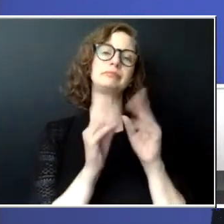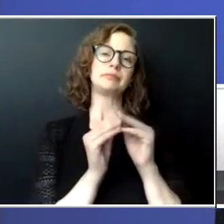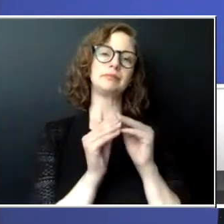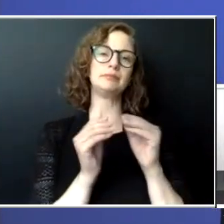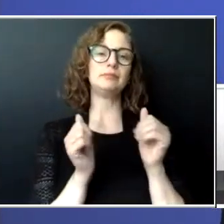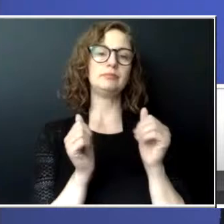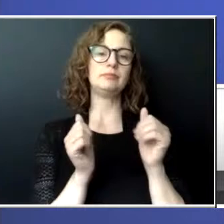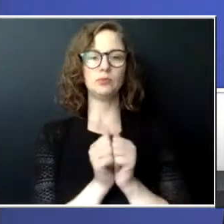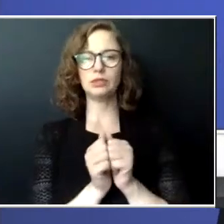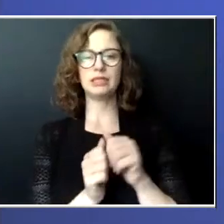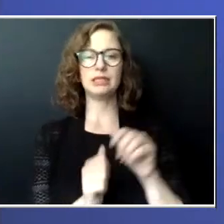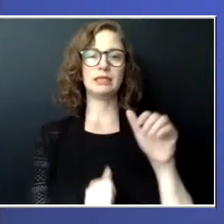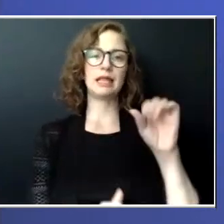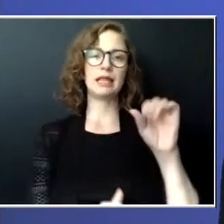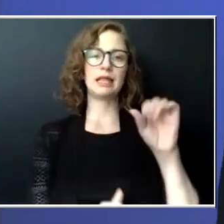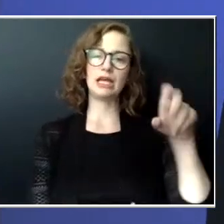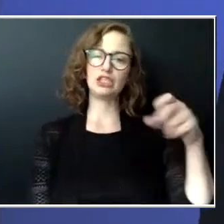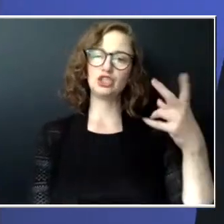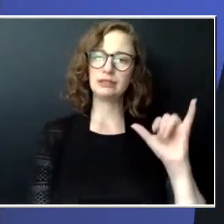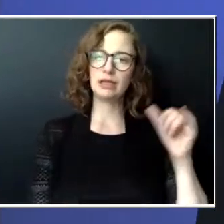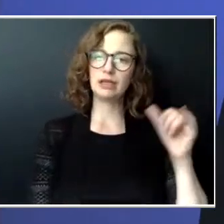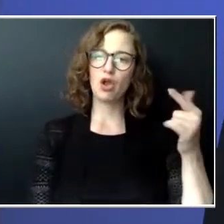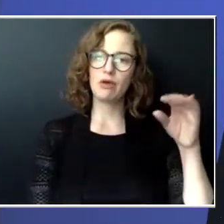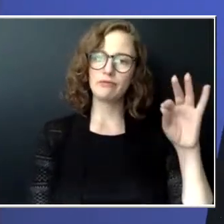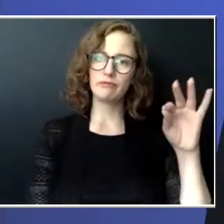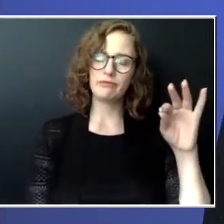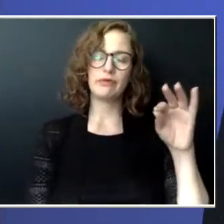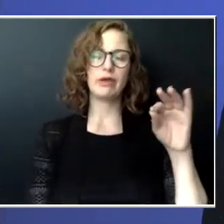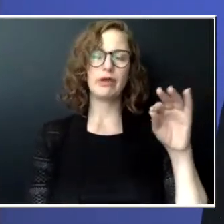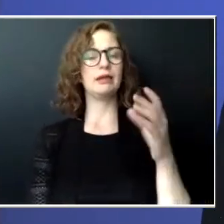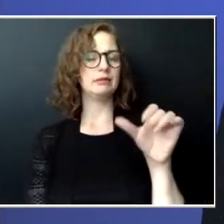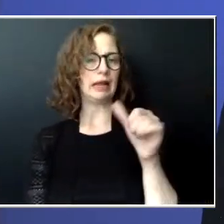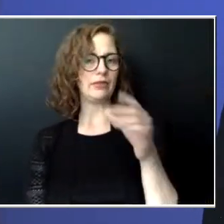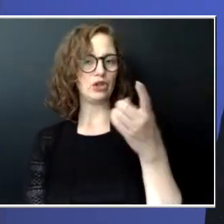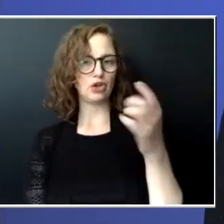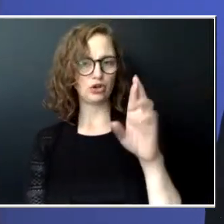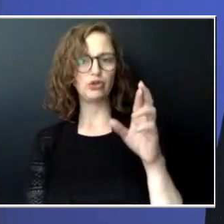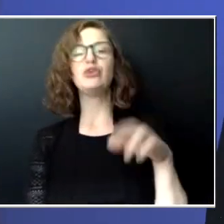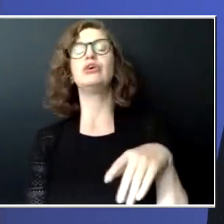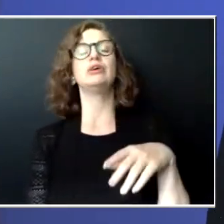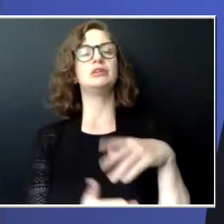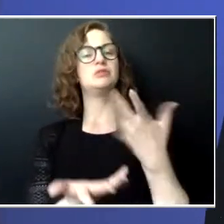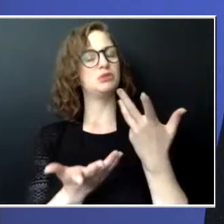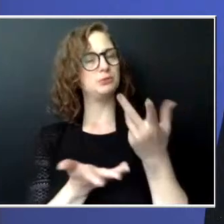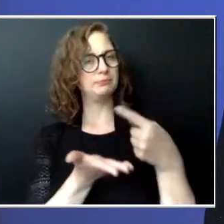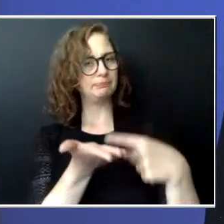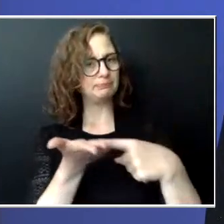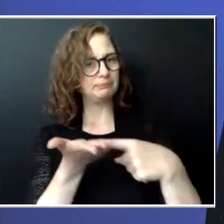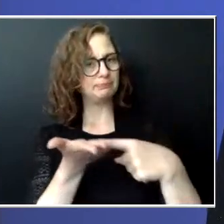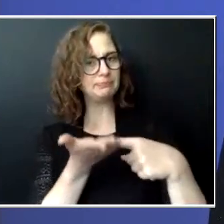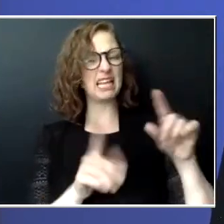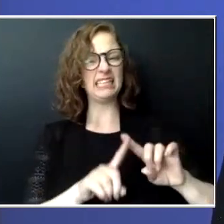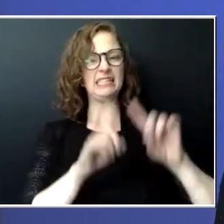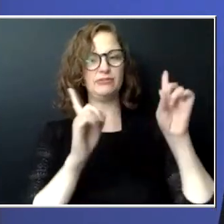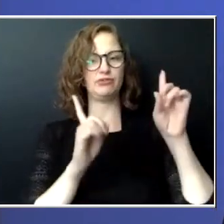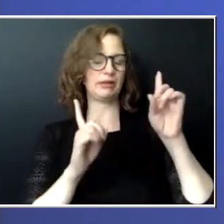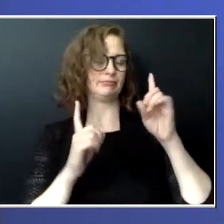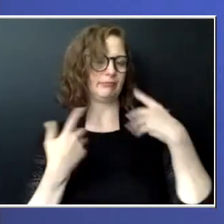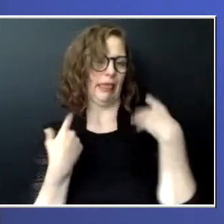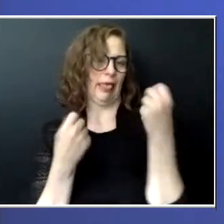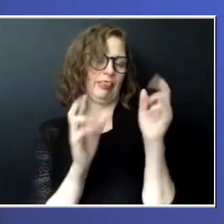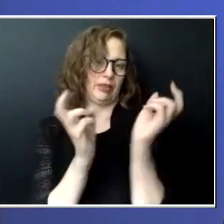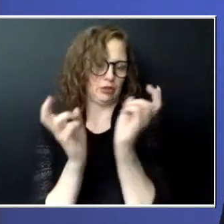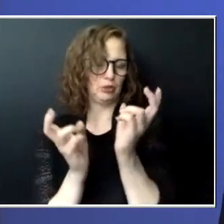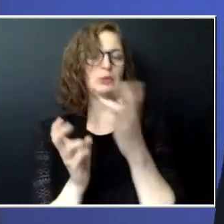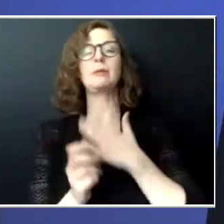another condition I had been dealing with, and my wife and mother-in-law and sister-in-law had all